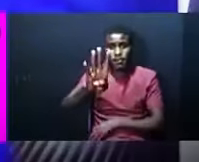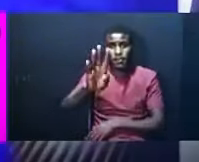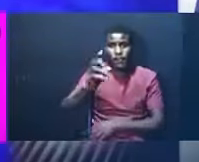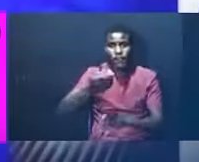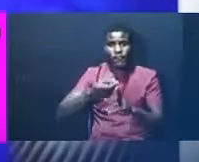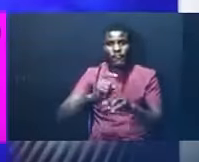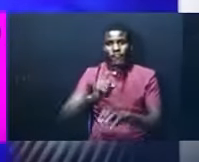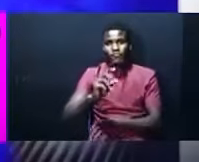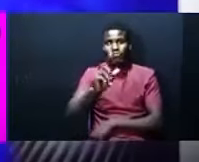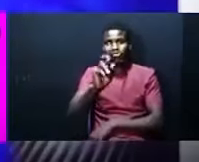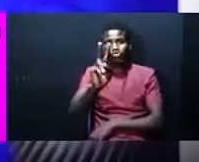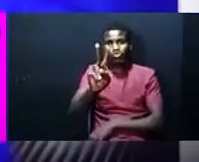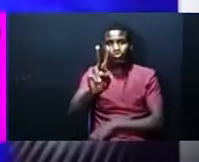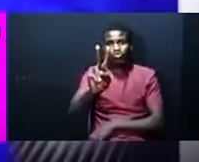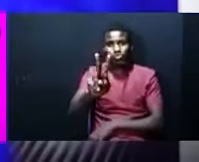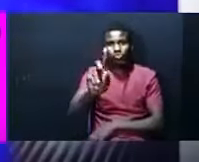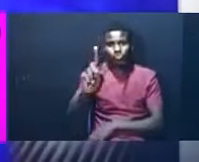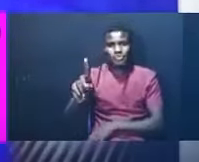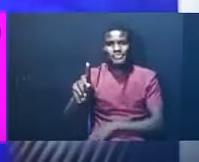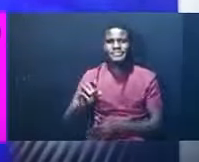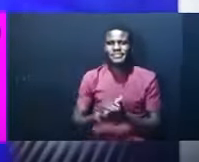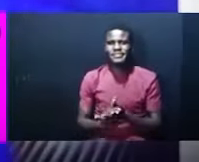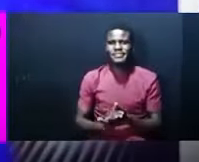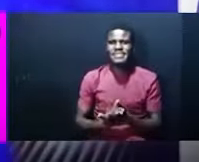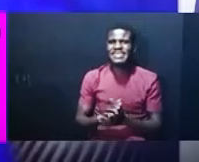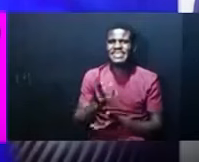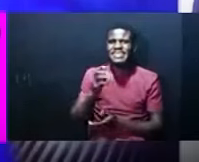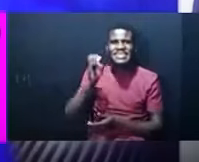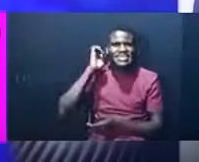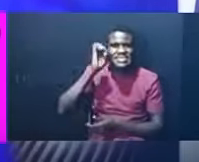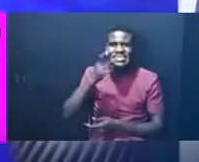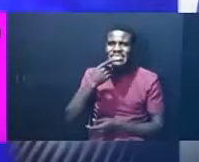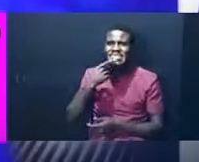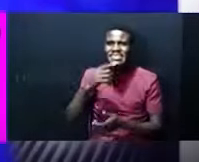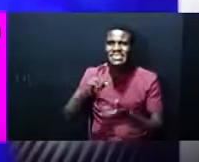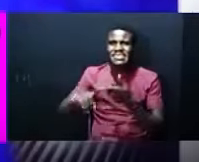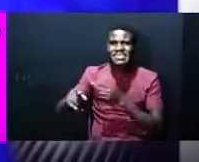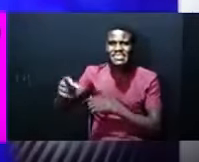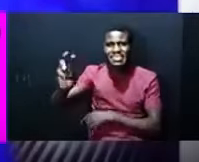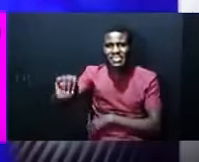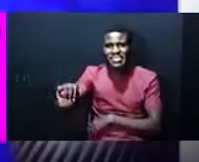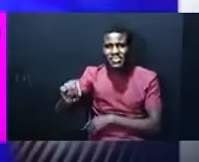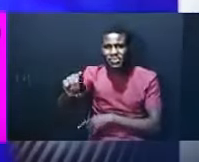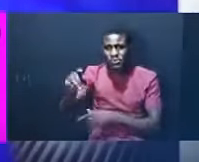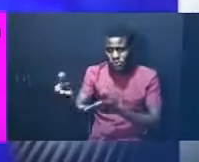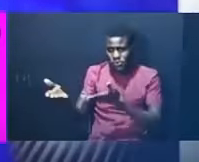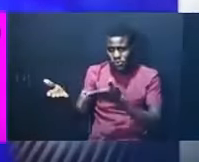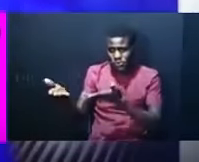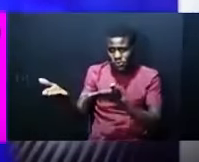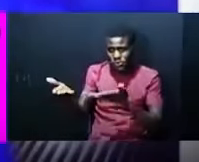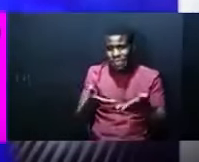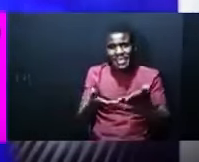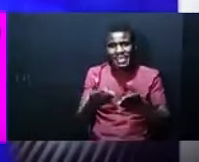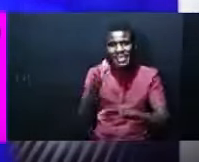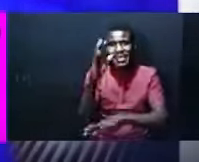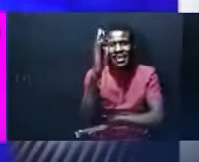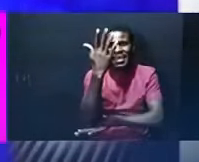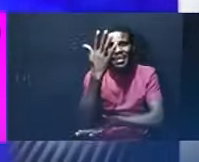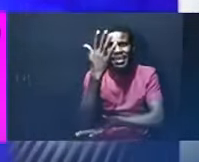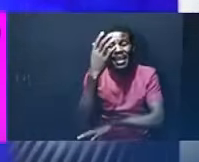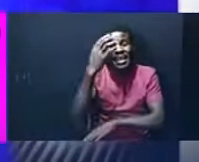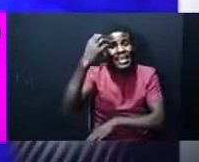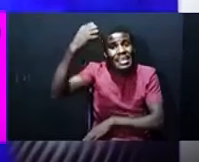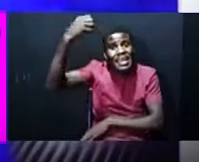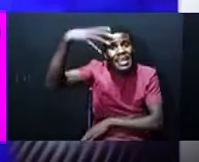21. He said to them, "Do you bring in a lamb to put it under a bowl or a